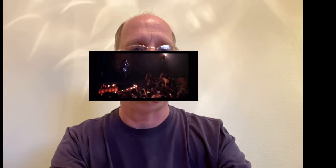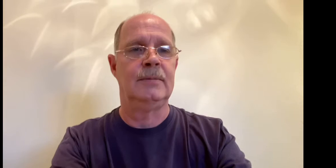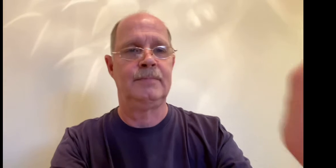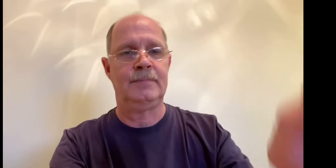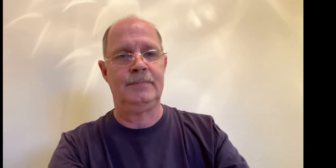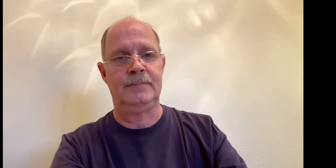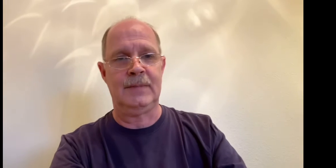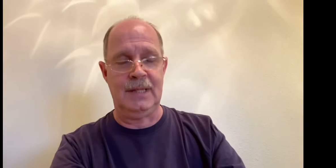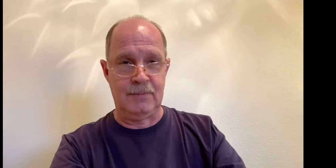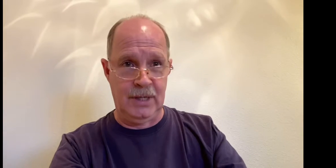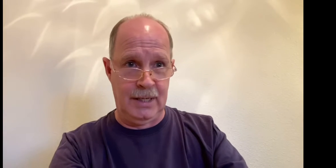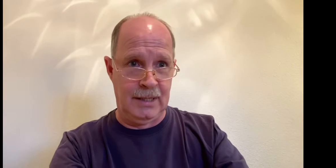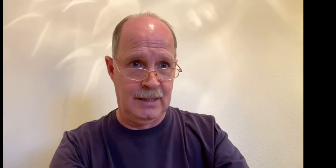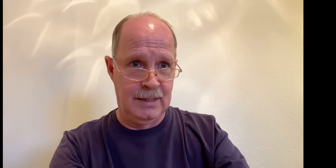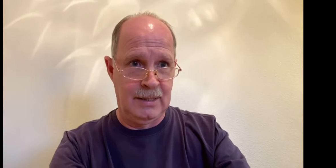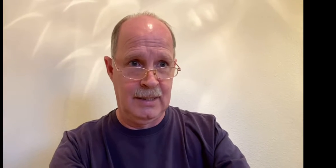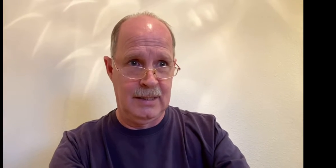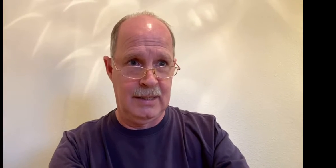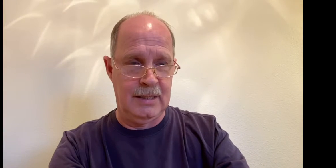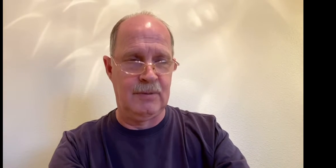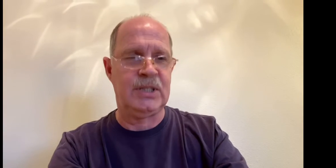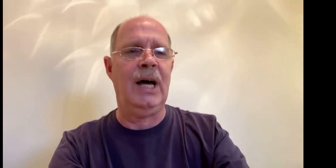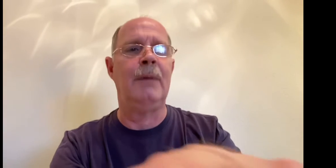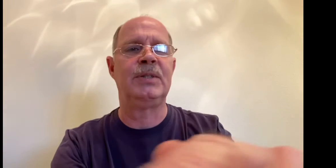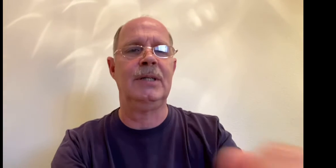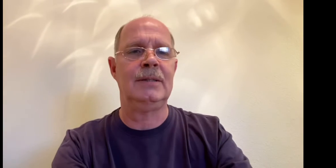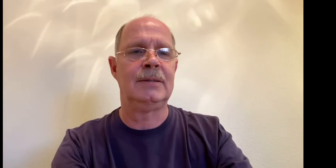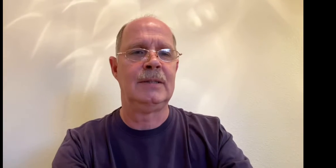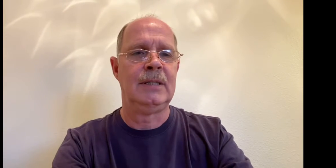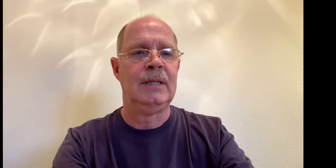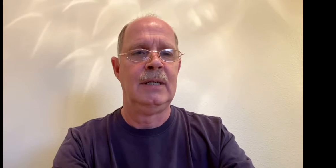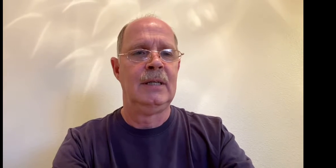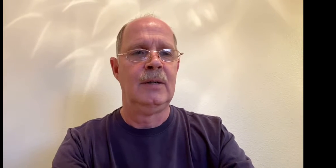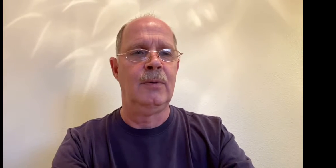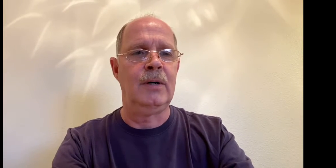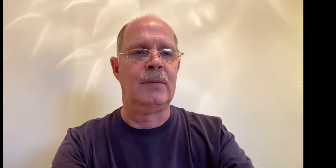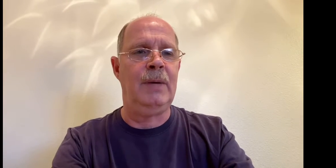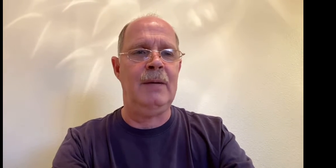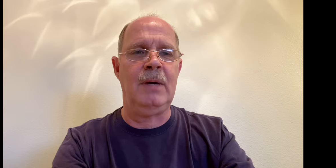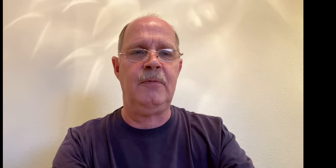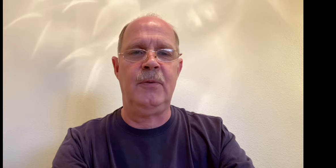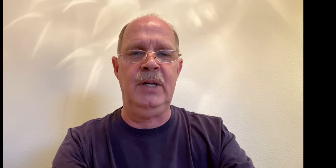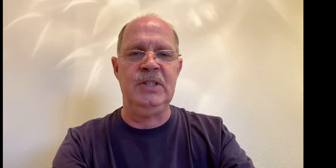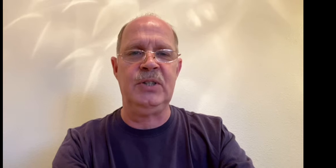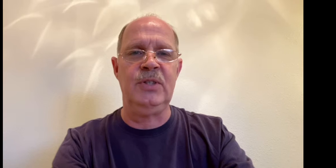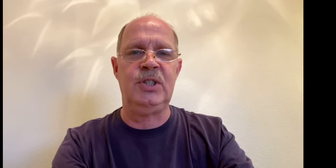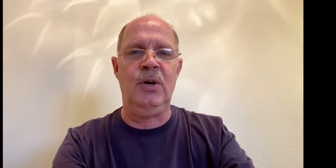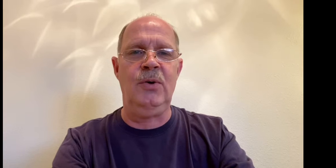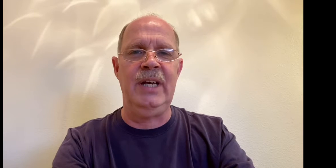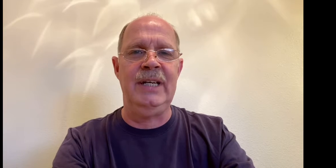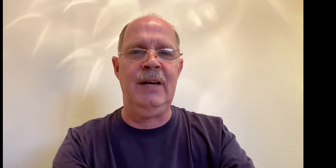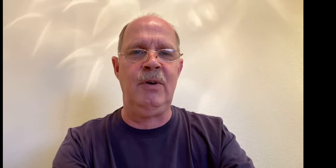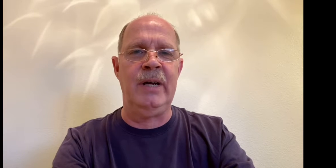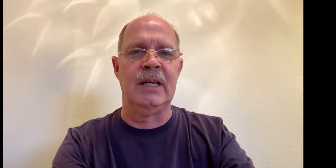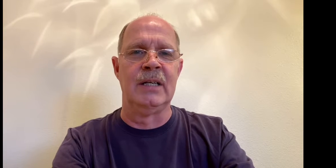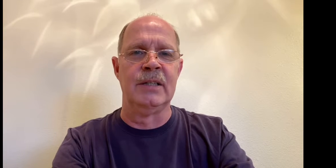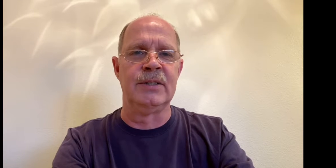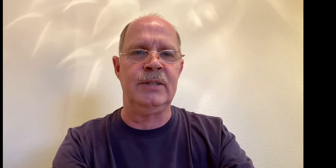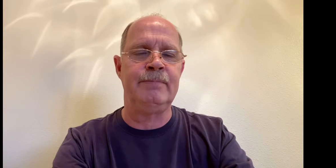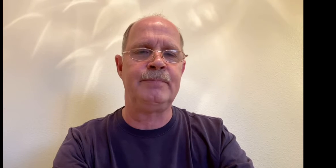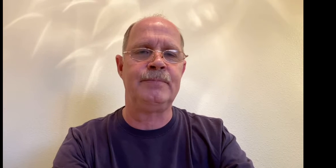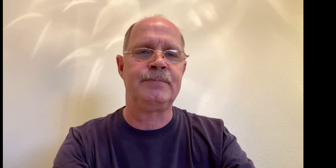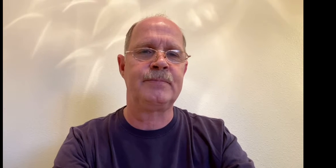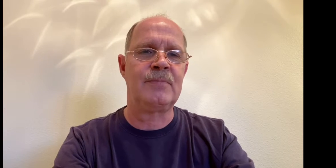Today, every day, never stops. Welcome back, my friends, to the show that never